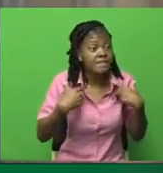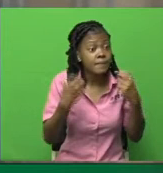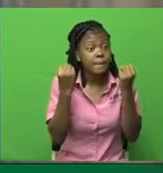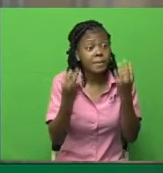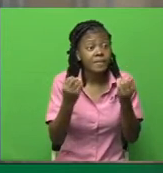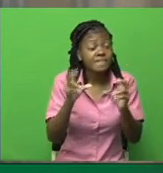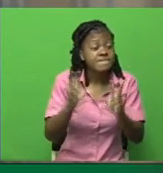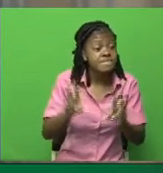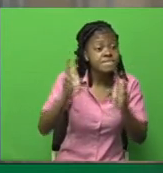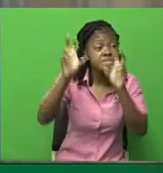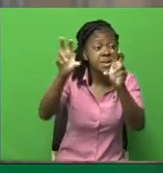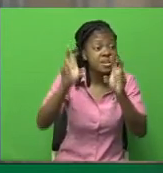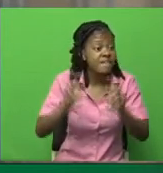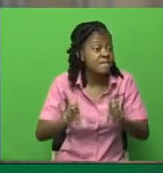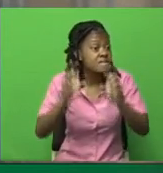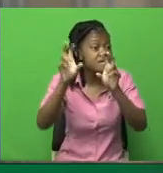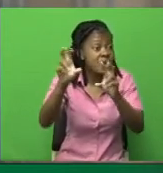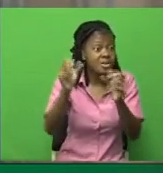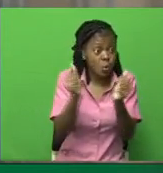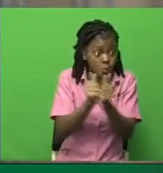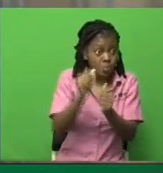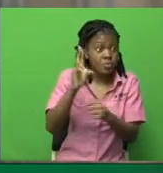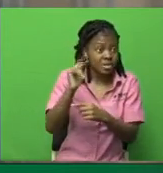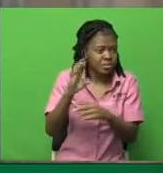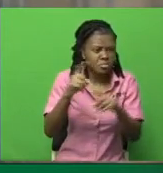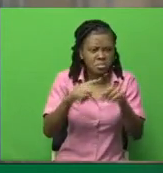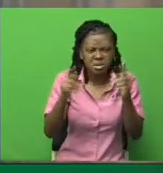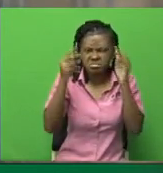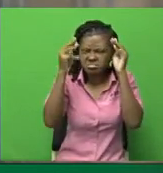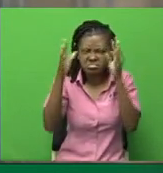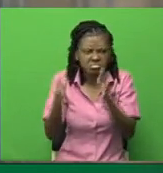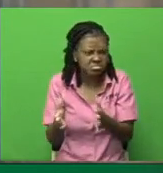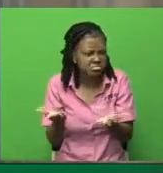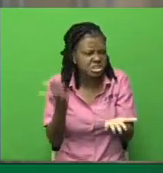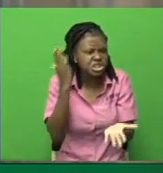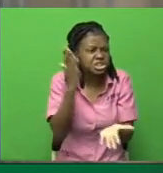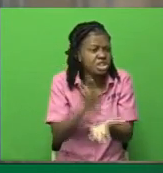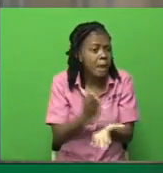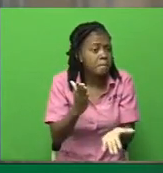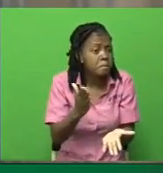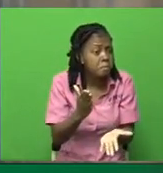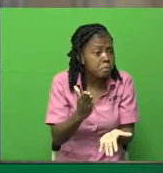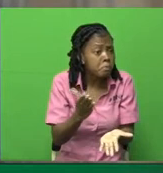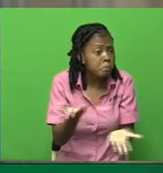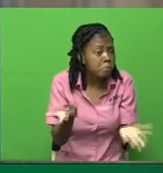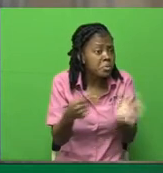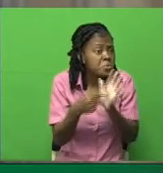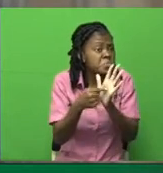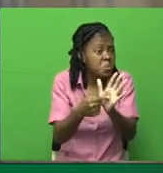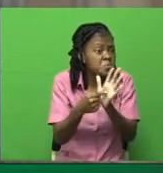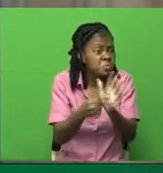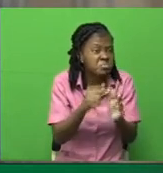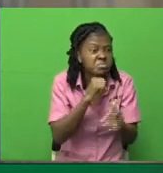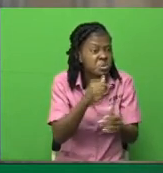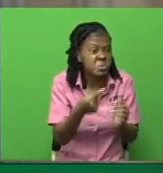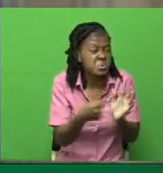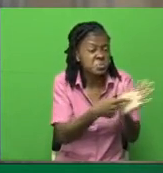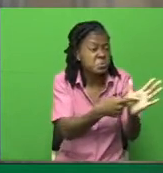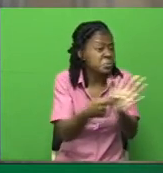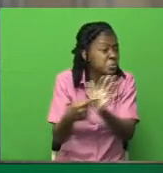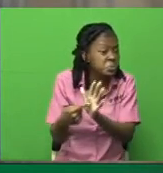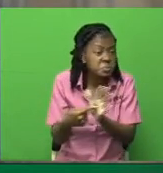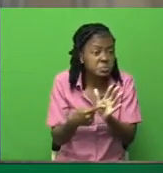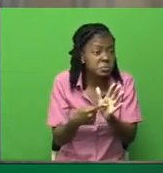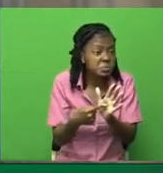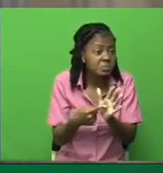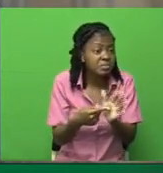Maurice interestingly the minister discontinued Showcase in Moody's rating after they showed how Paulie